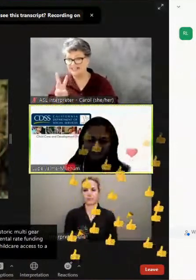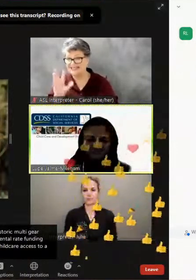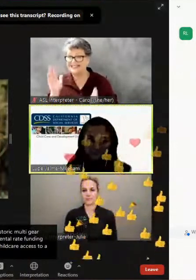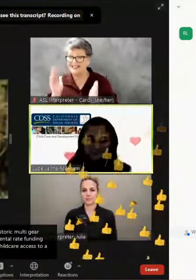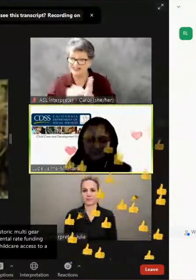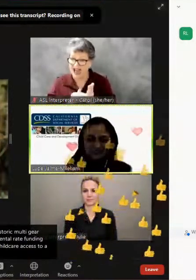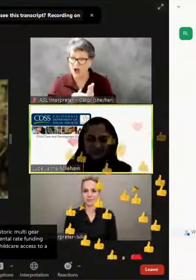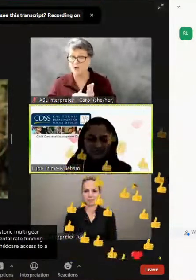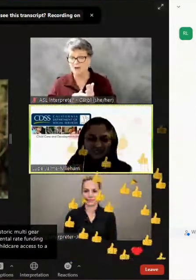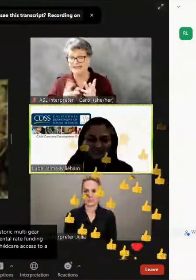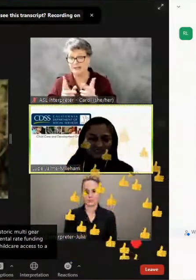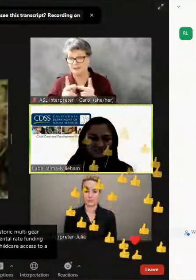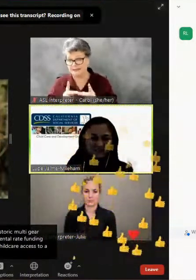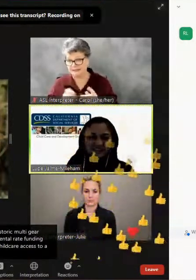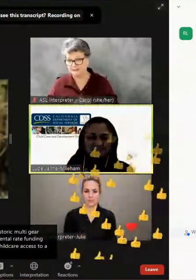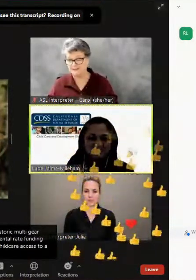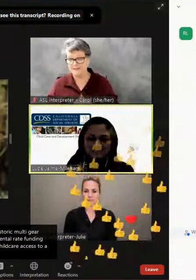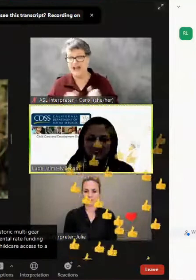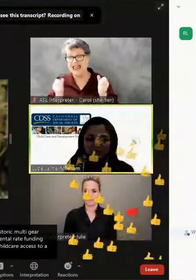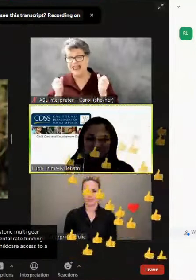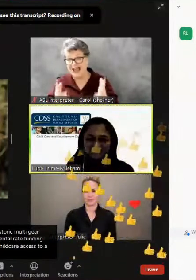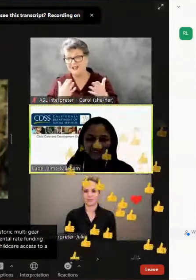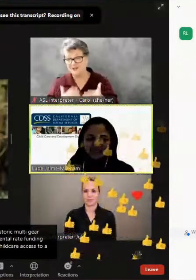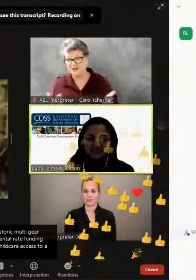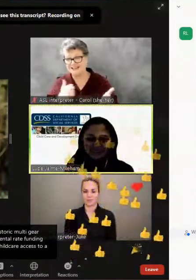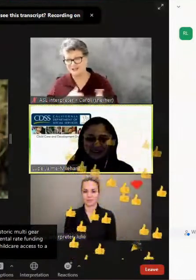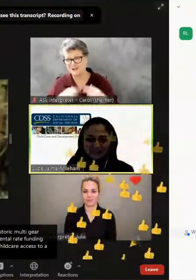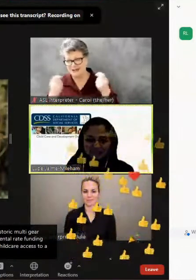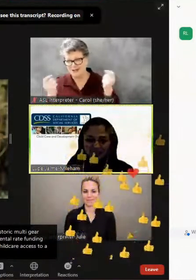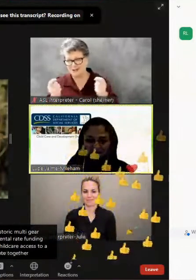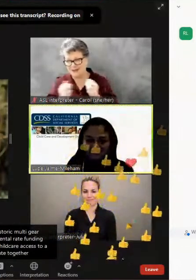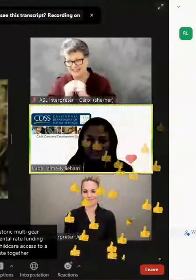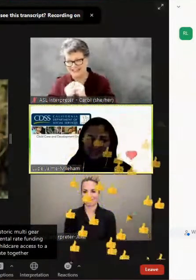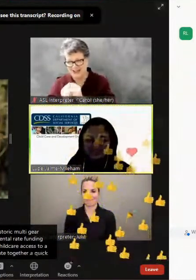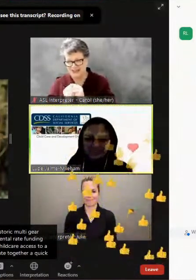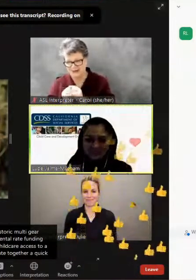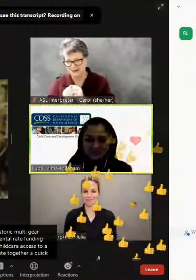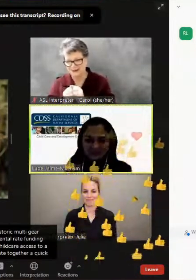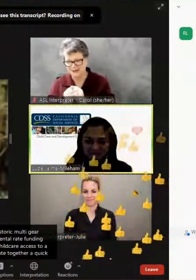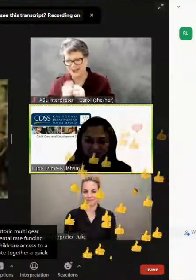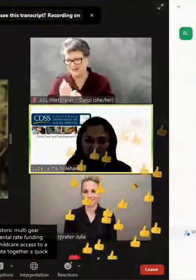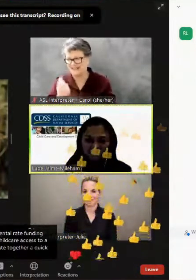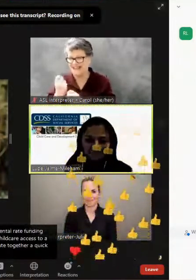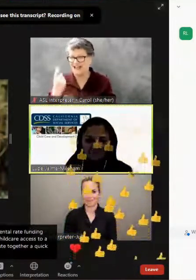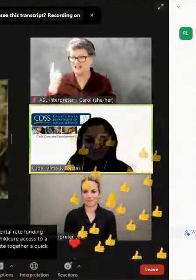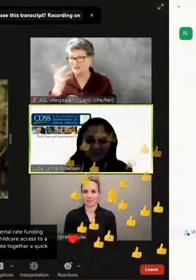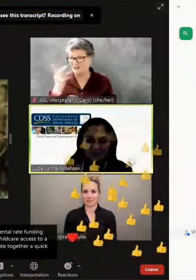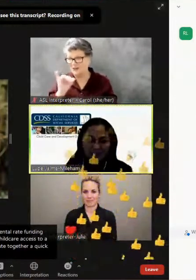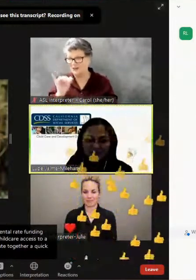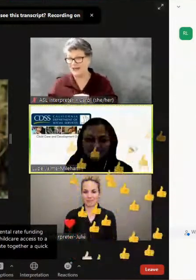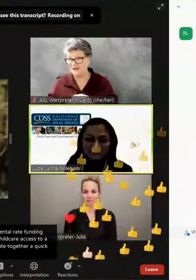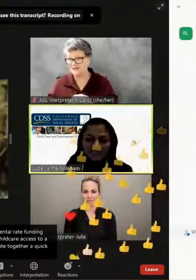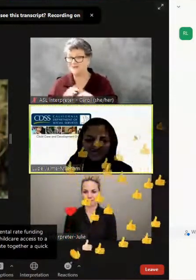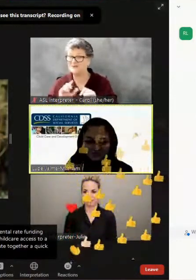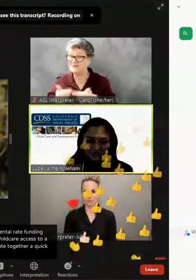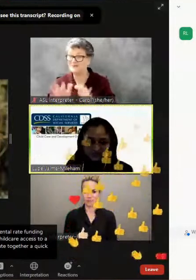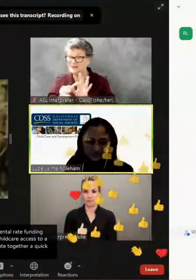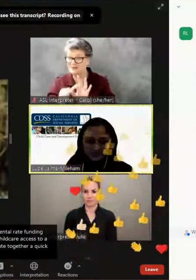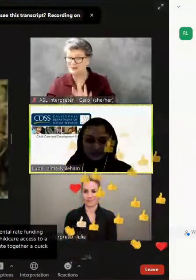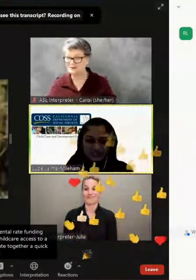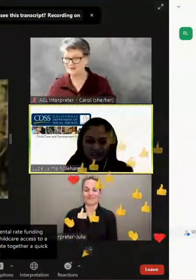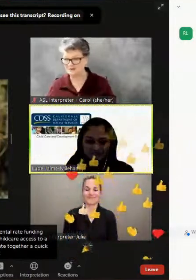146,000 slots. So lots for us to celebrate together of what the past years have looked like. In the